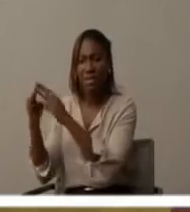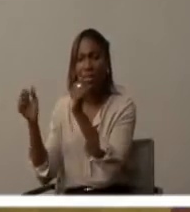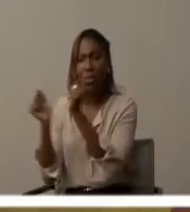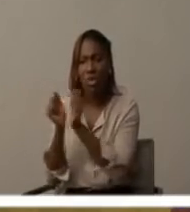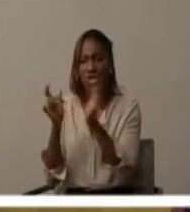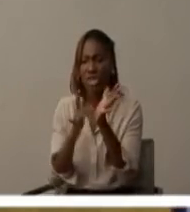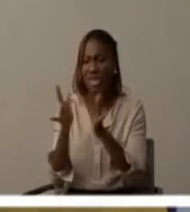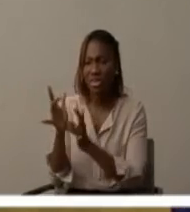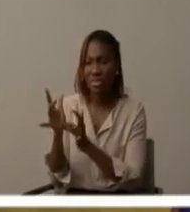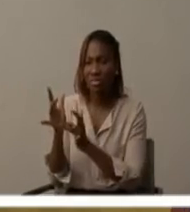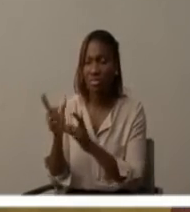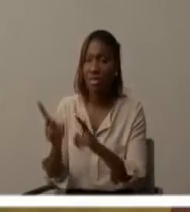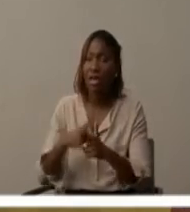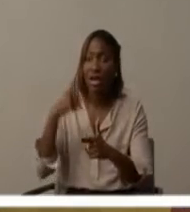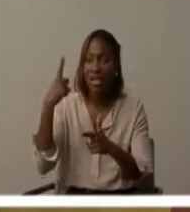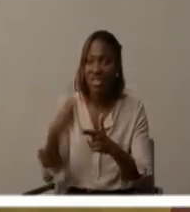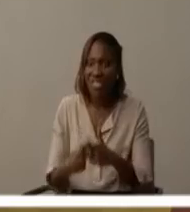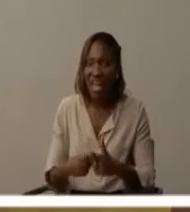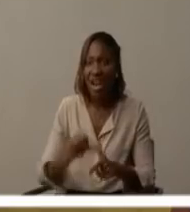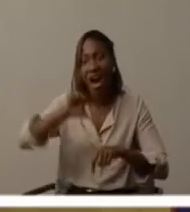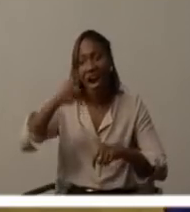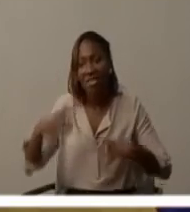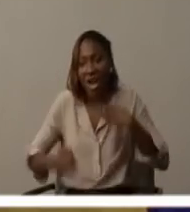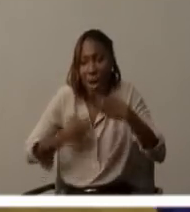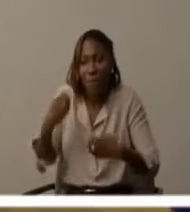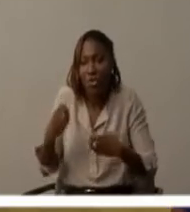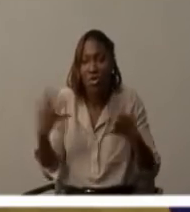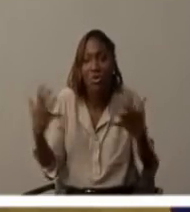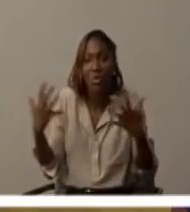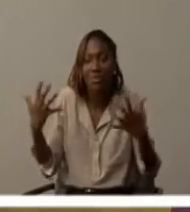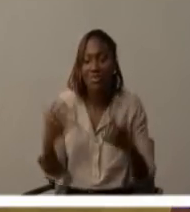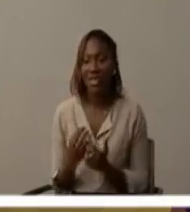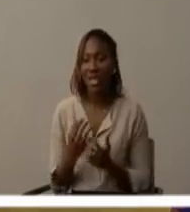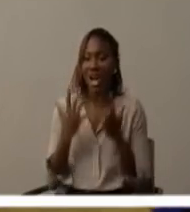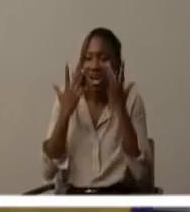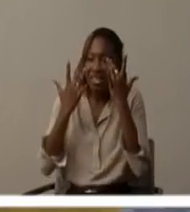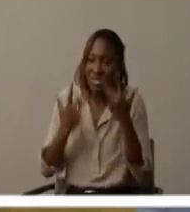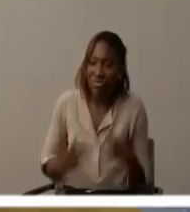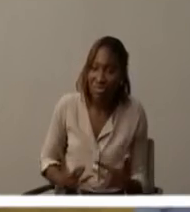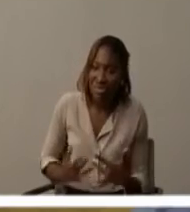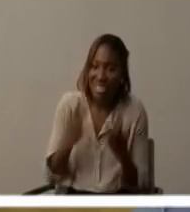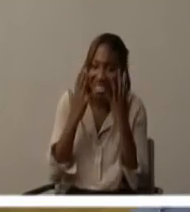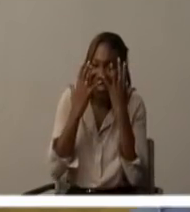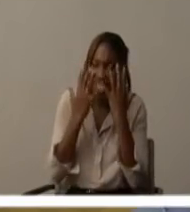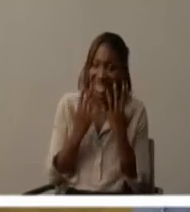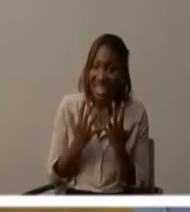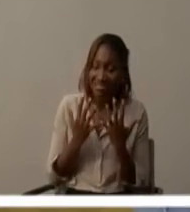is grief. And when he reaches to Bethany, everyone is in deep, deep grief.